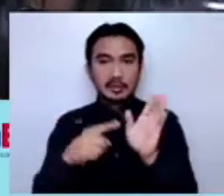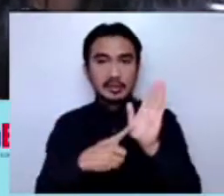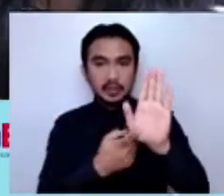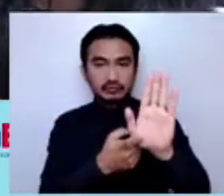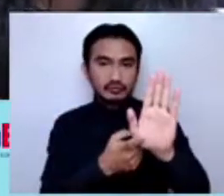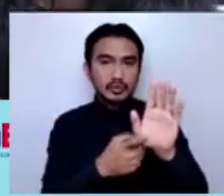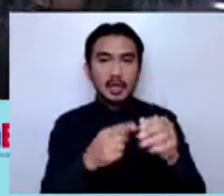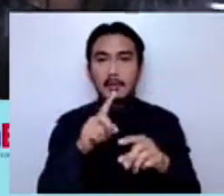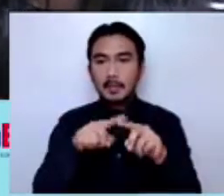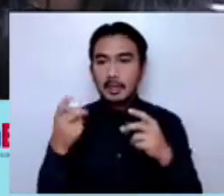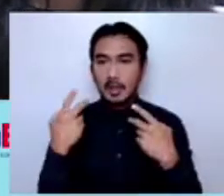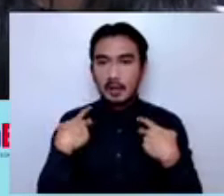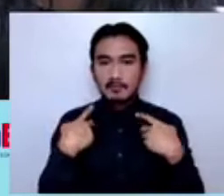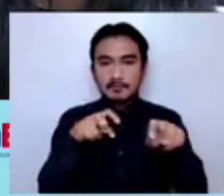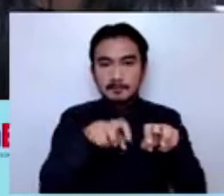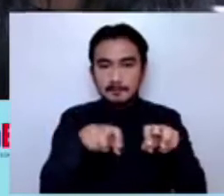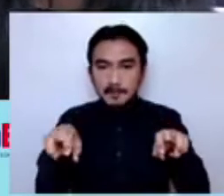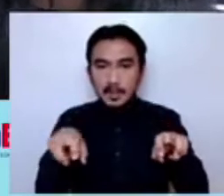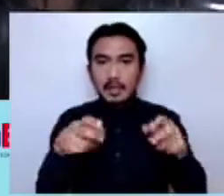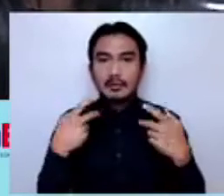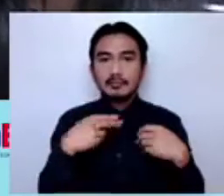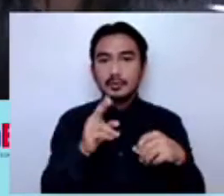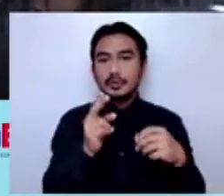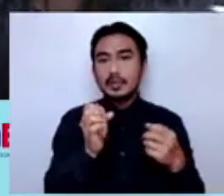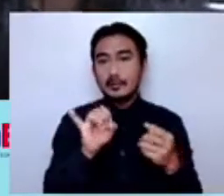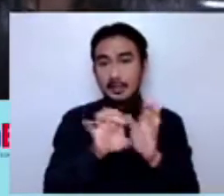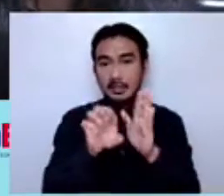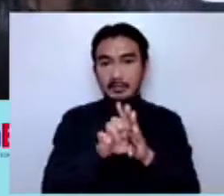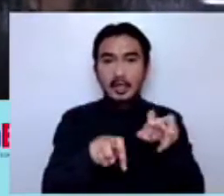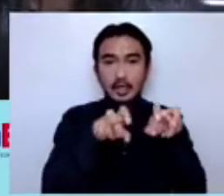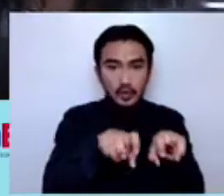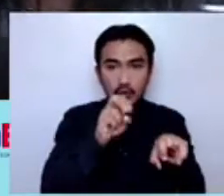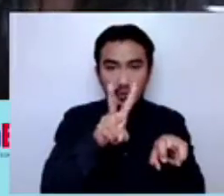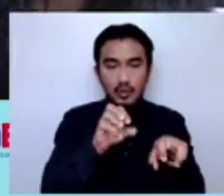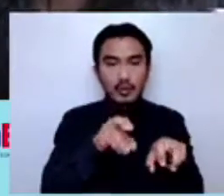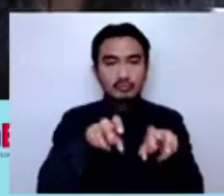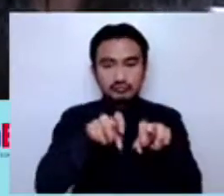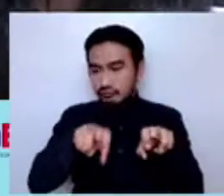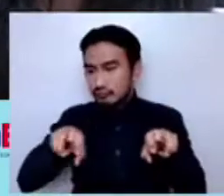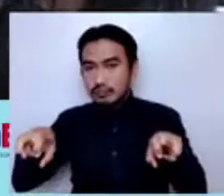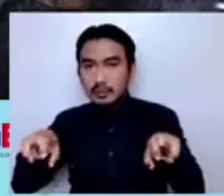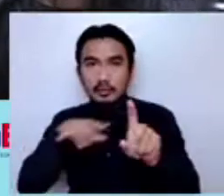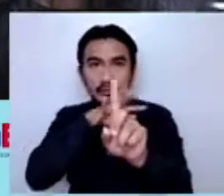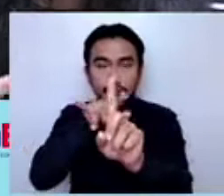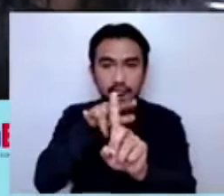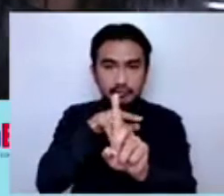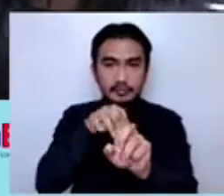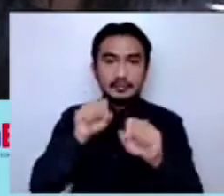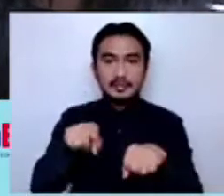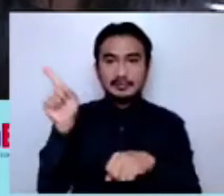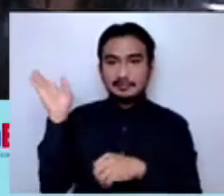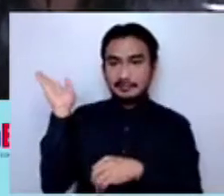inter-observer agreement form, will be used if you have 2 or more observers present during your observation. So just